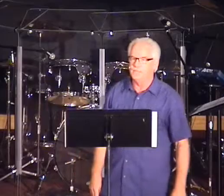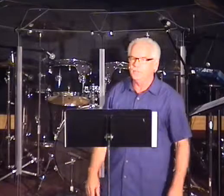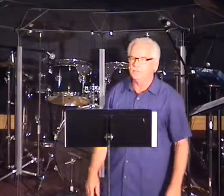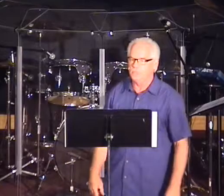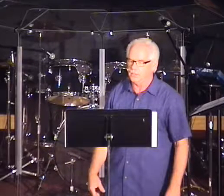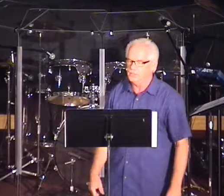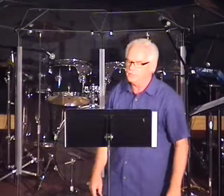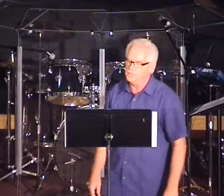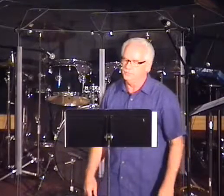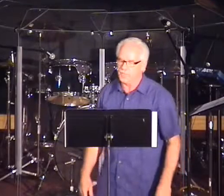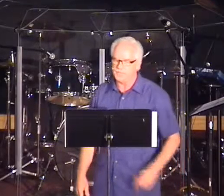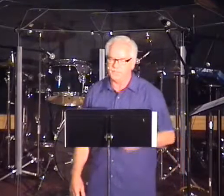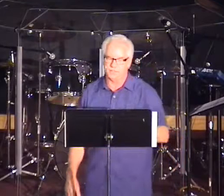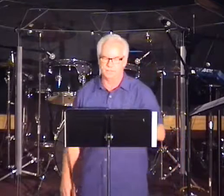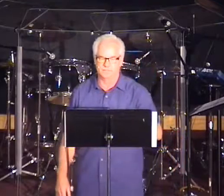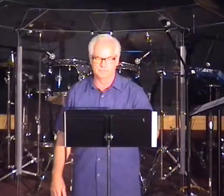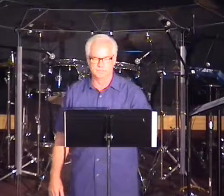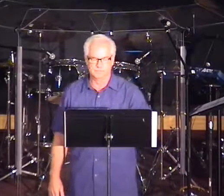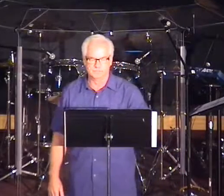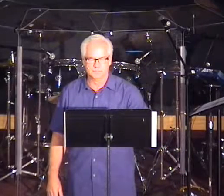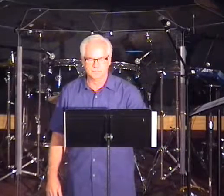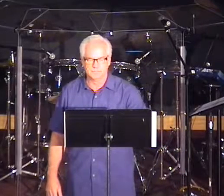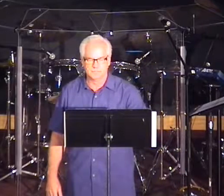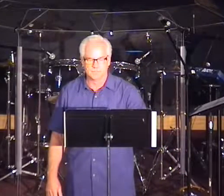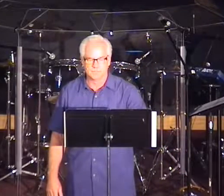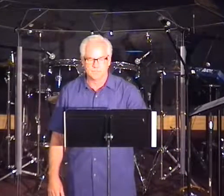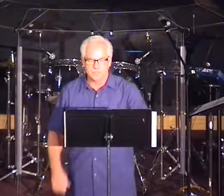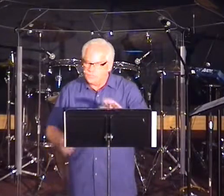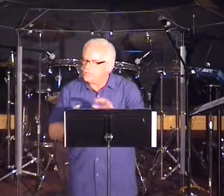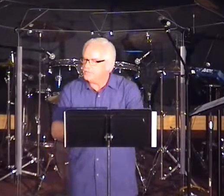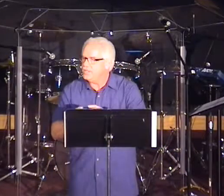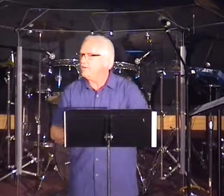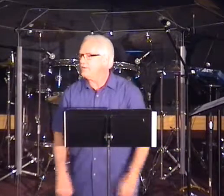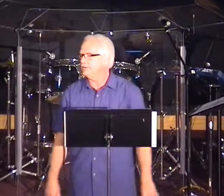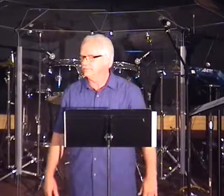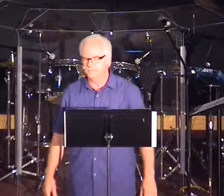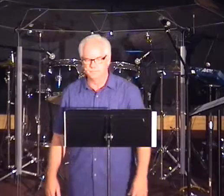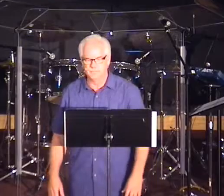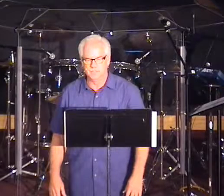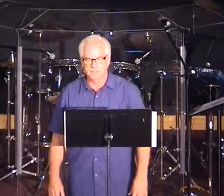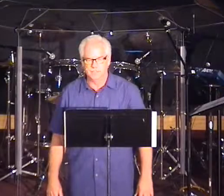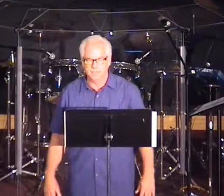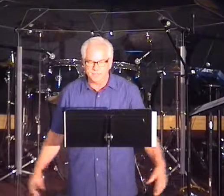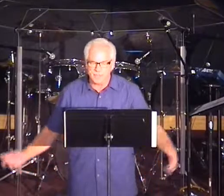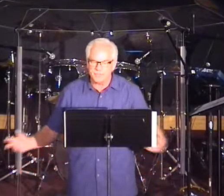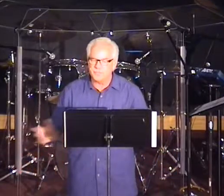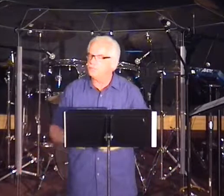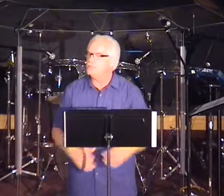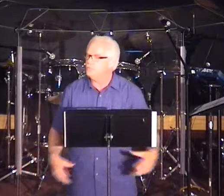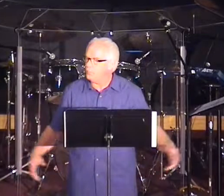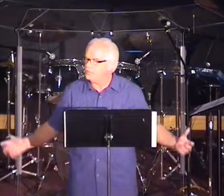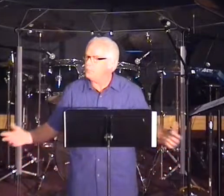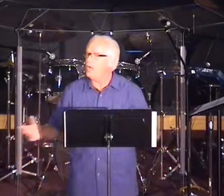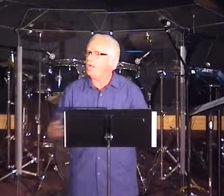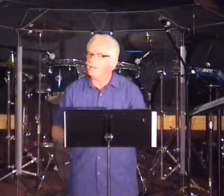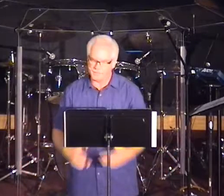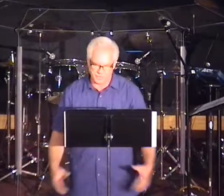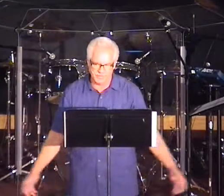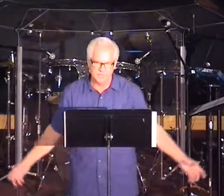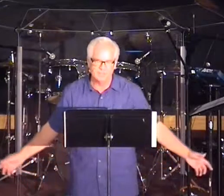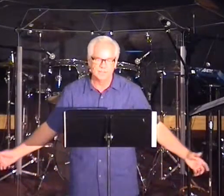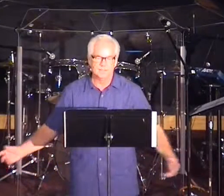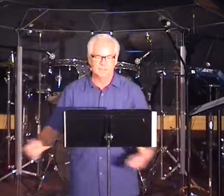God's nearness and closeness and blessings. So Jesus here, he tells these stories to impress upon